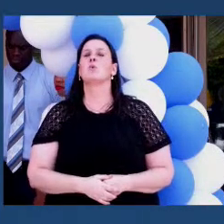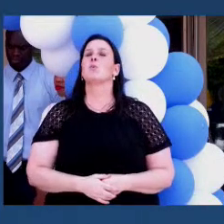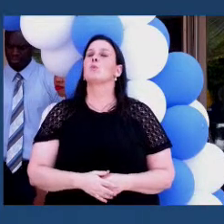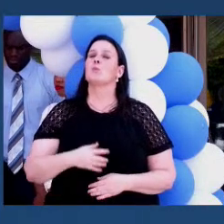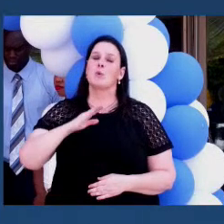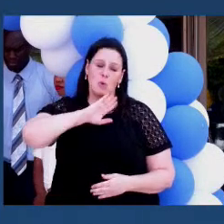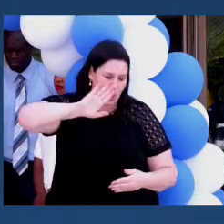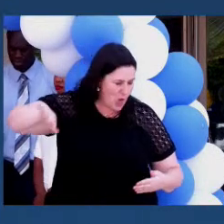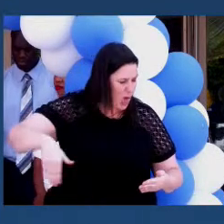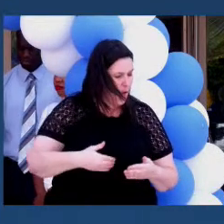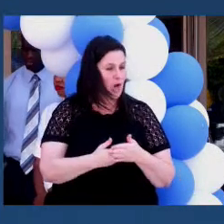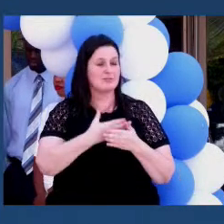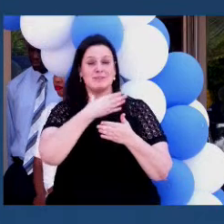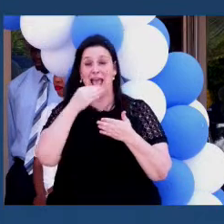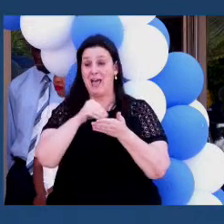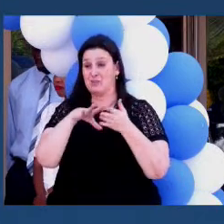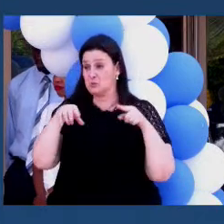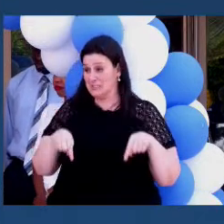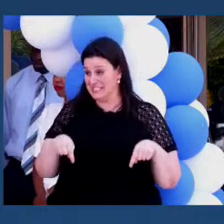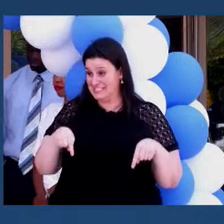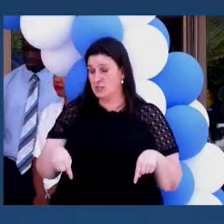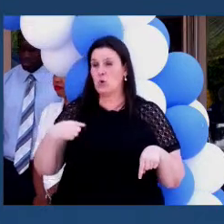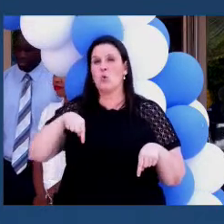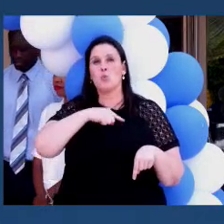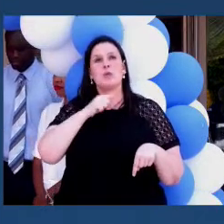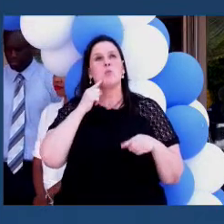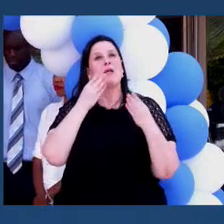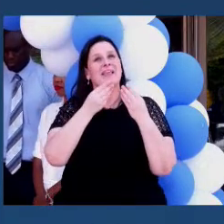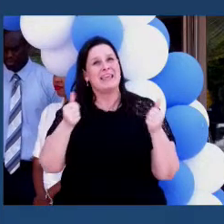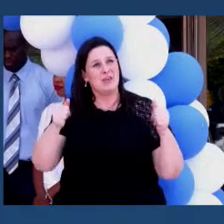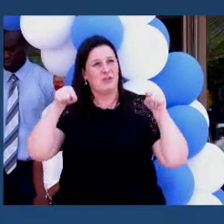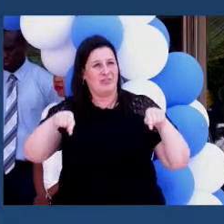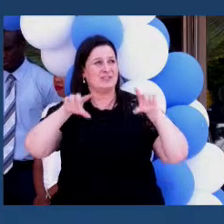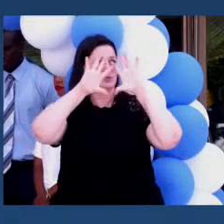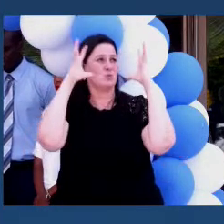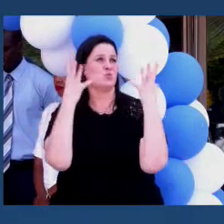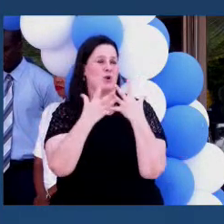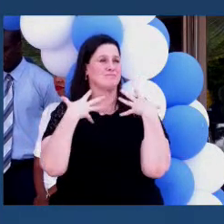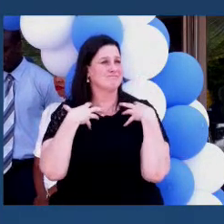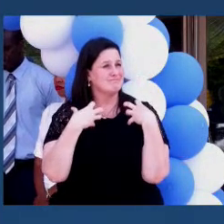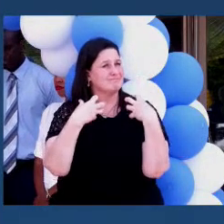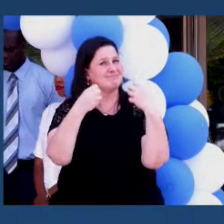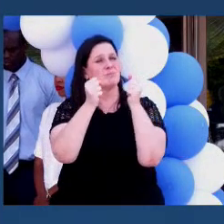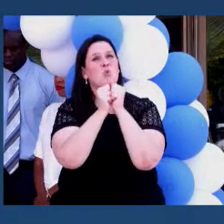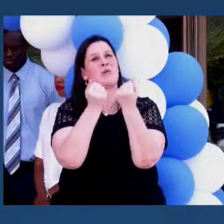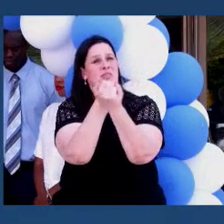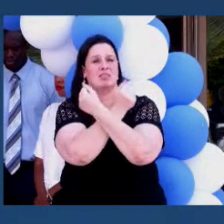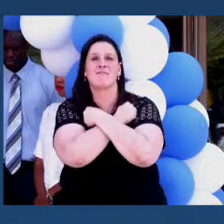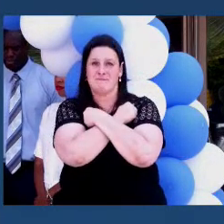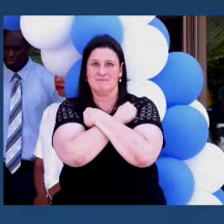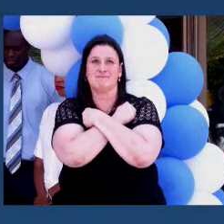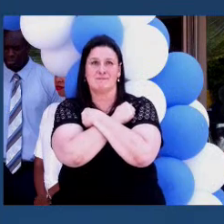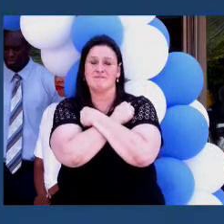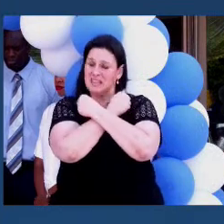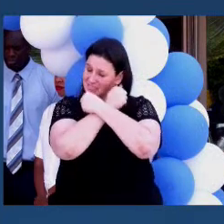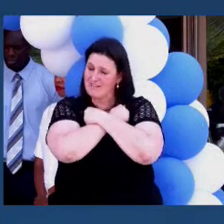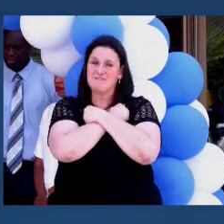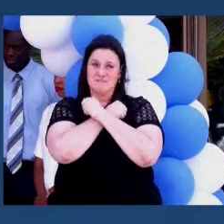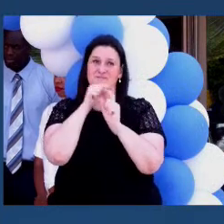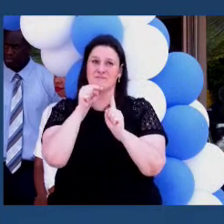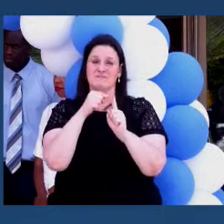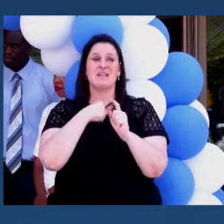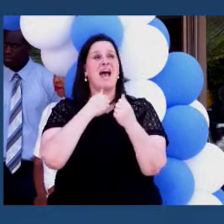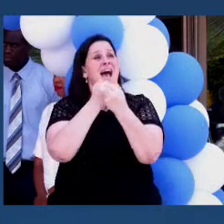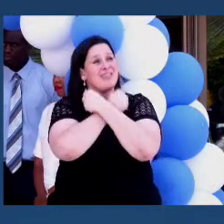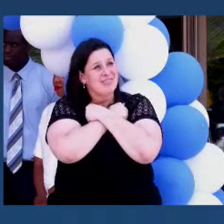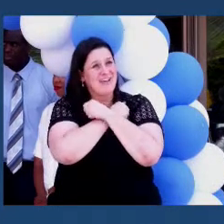along with the students here, heal the world with love. It's love. I love